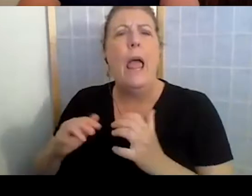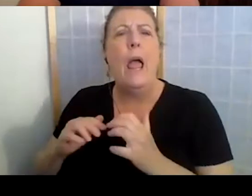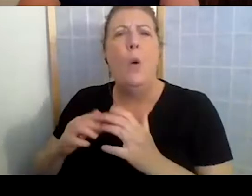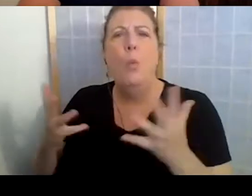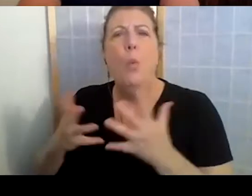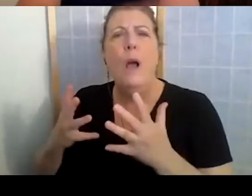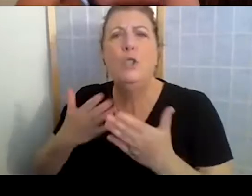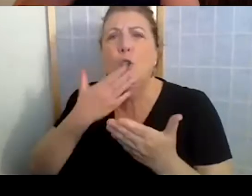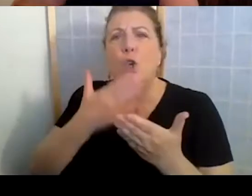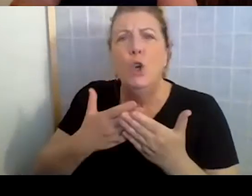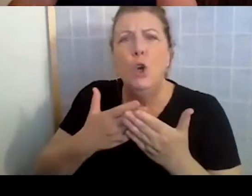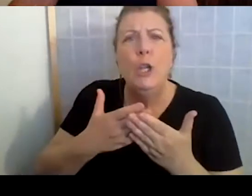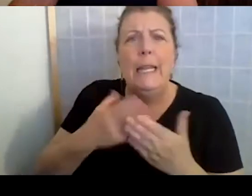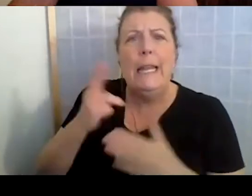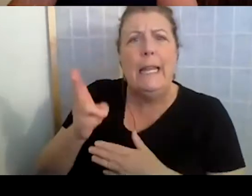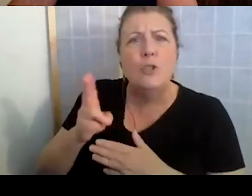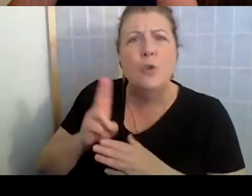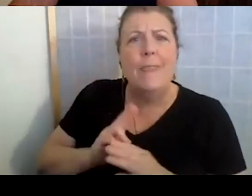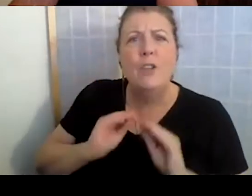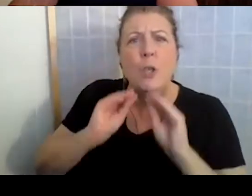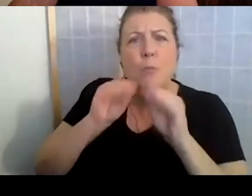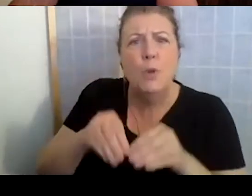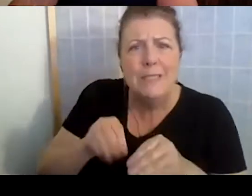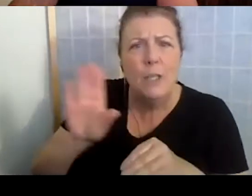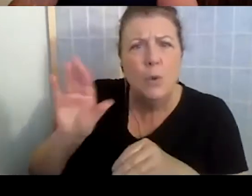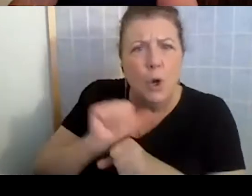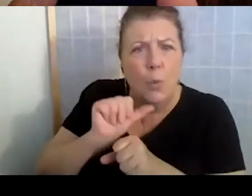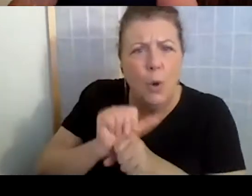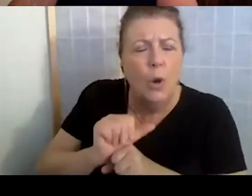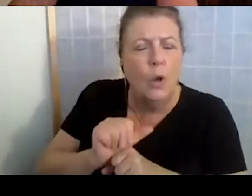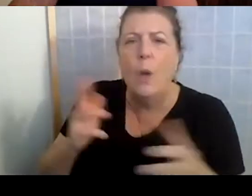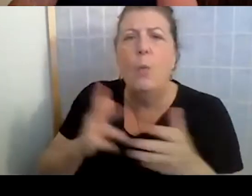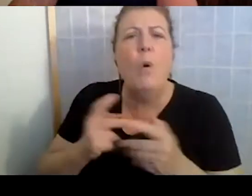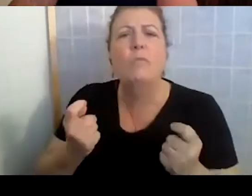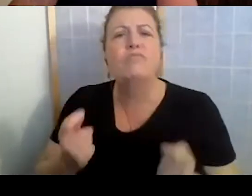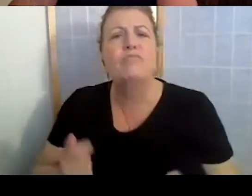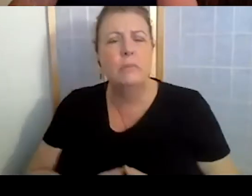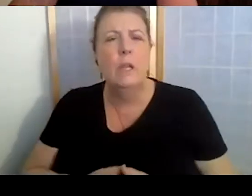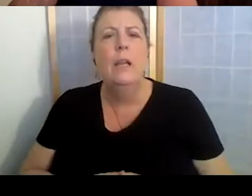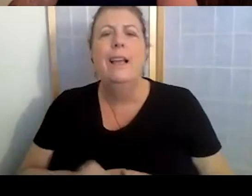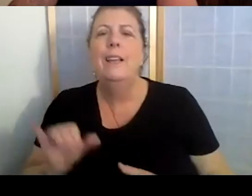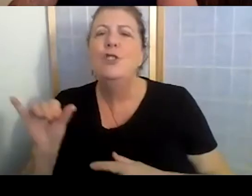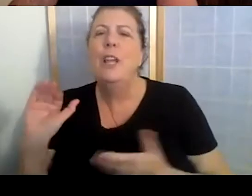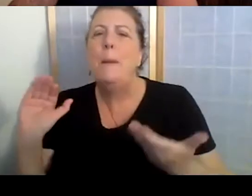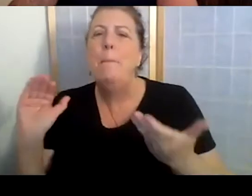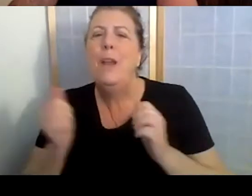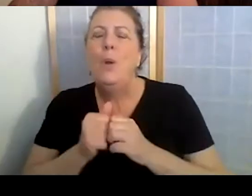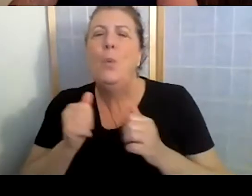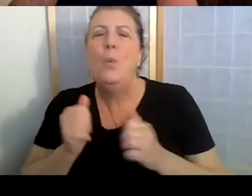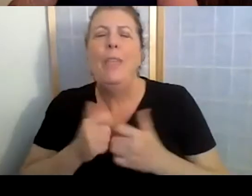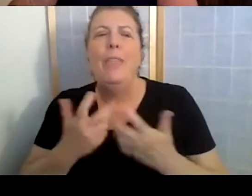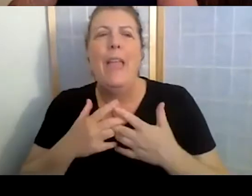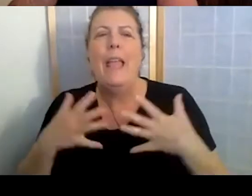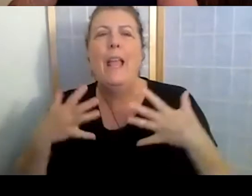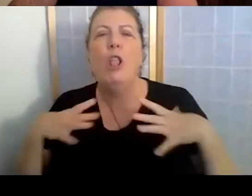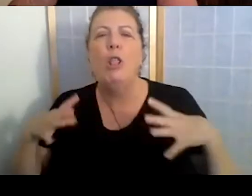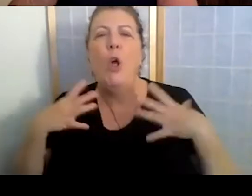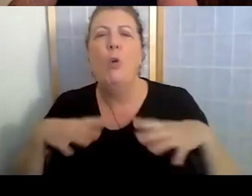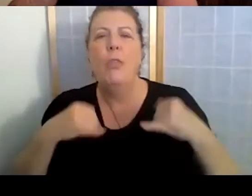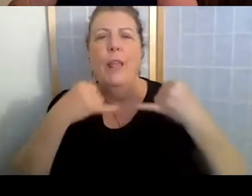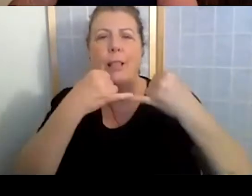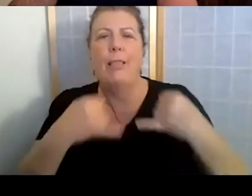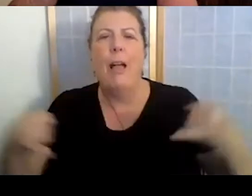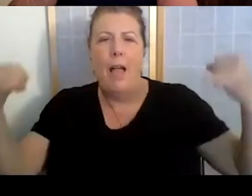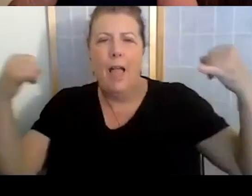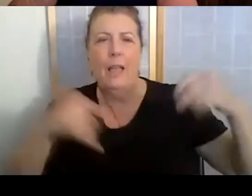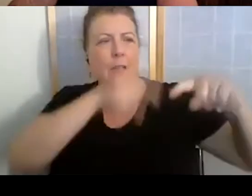if it sort of hung on the clothing line, then it belonged everything from the Boston Tea Party to Southern Dixiecrats to Black Lives Matter. It ends up in her